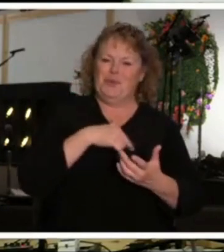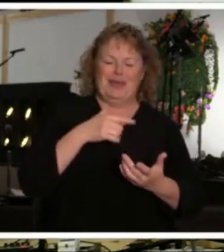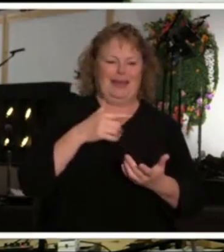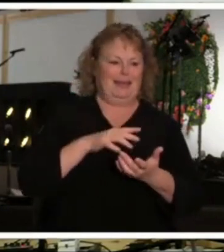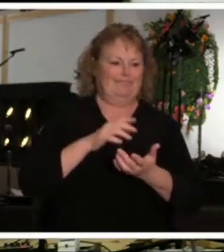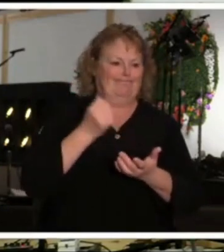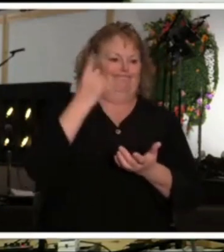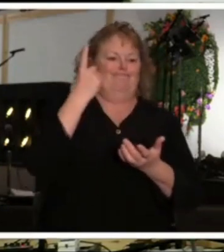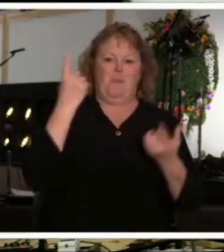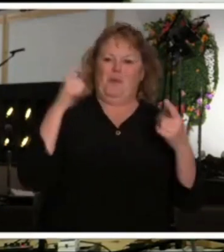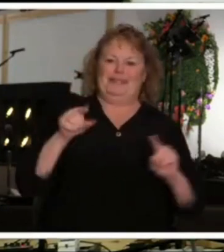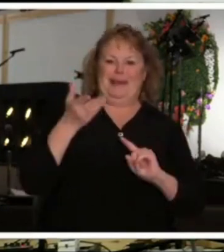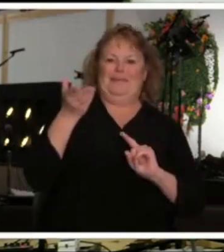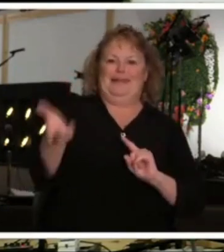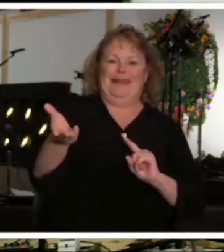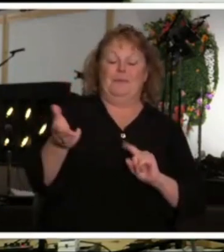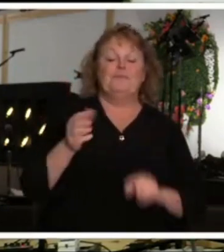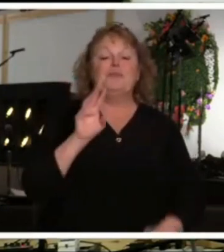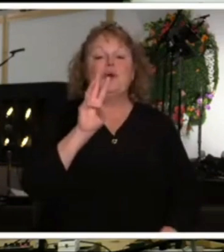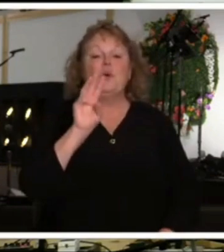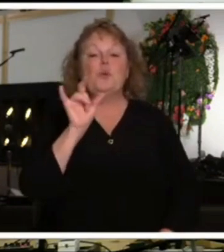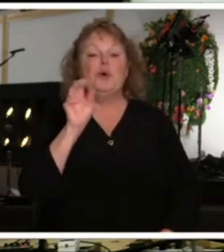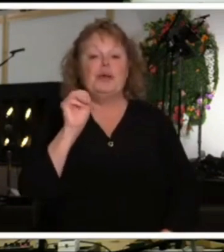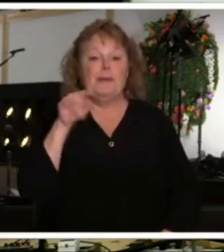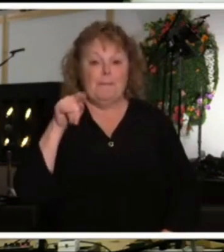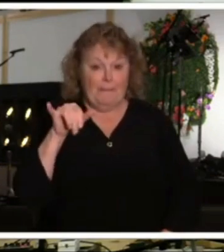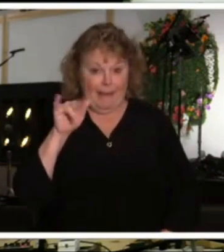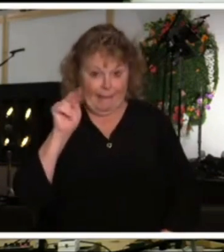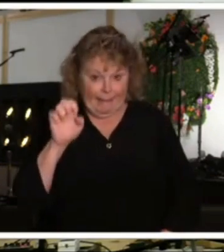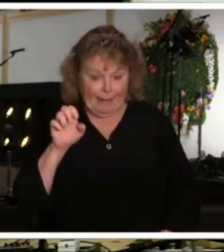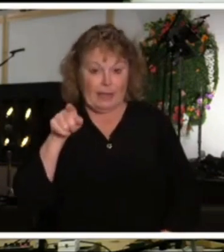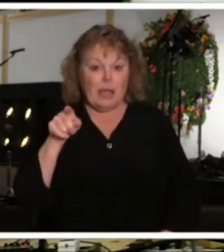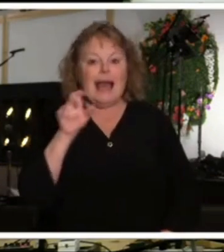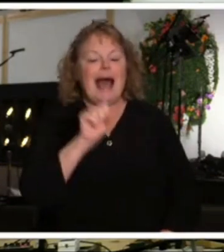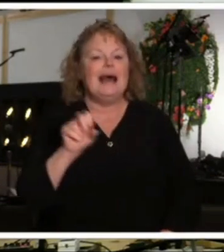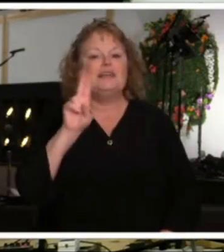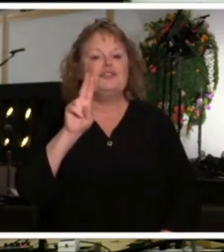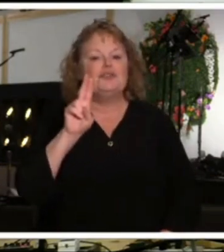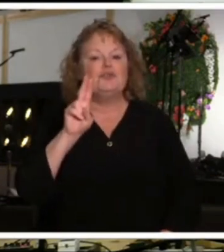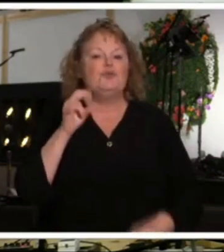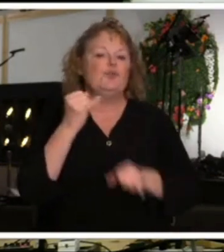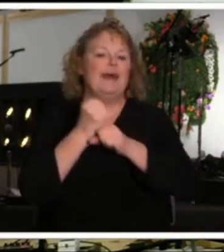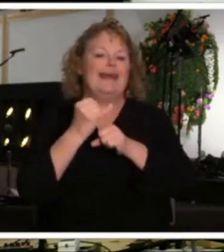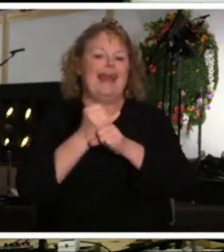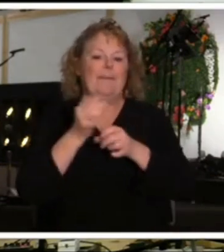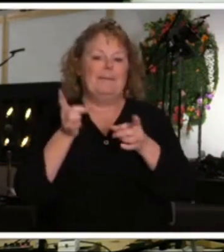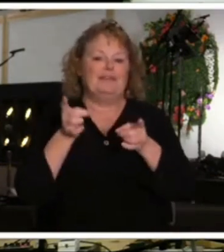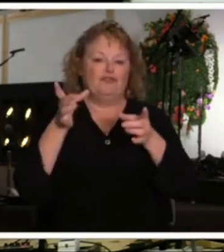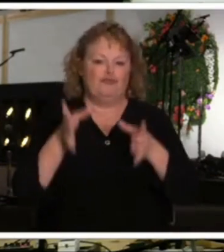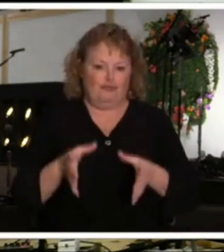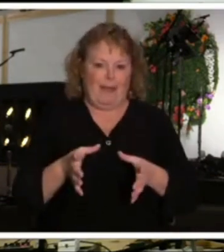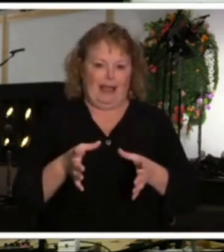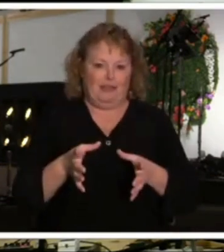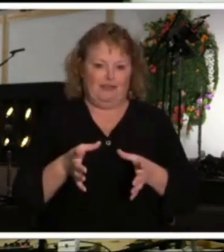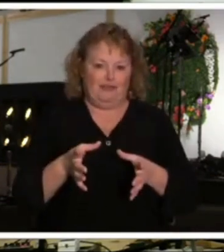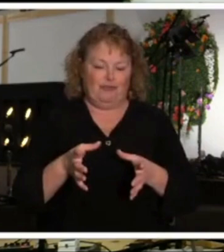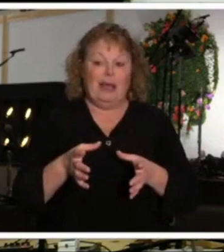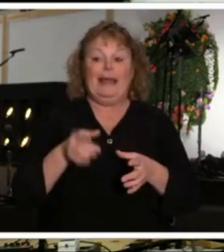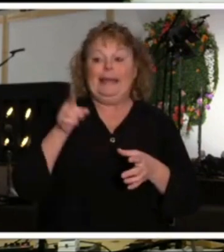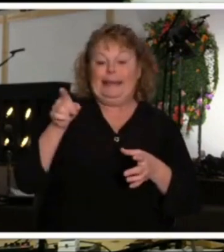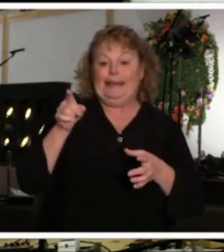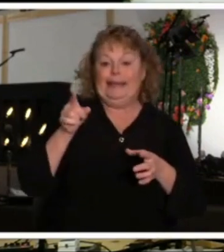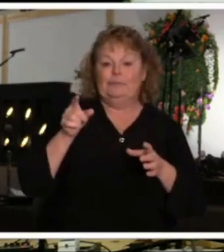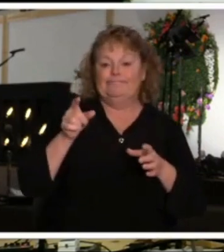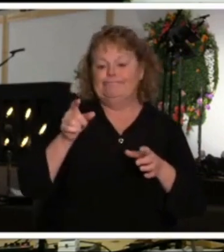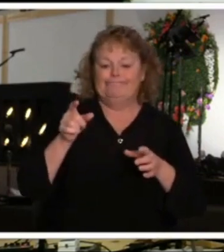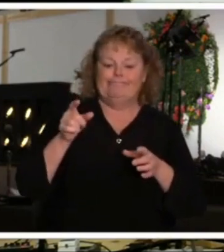place. William Payne is the Syracuse campus director. He is the chaplain of the football